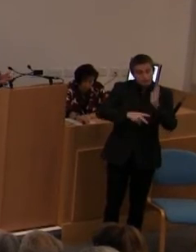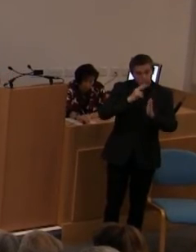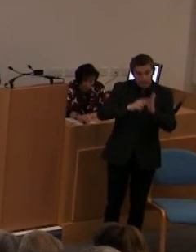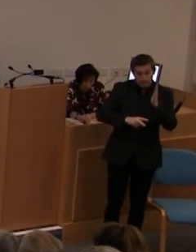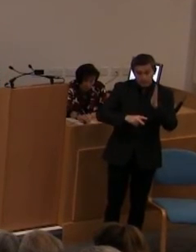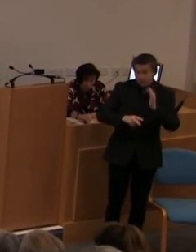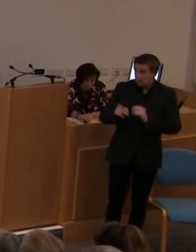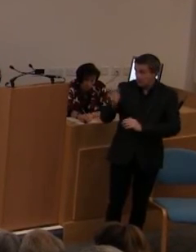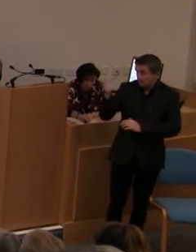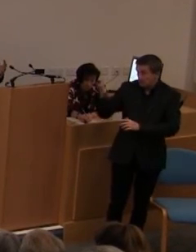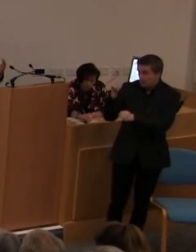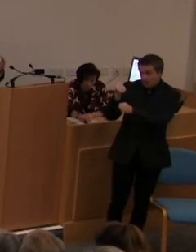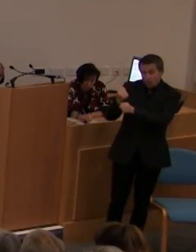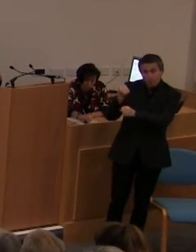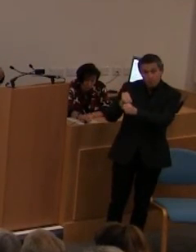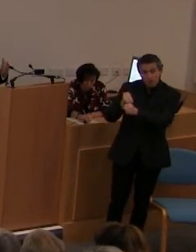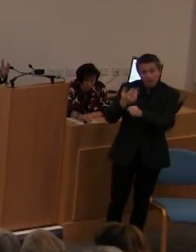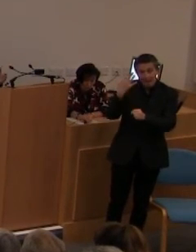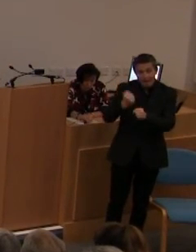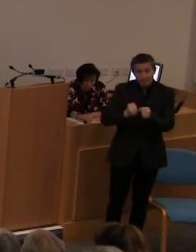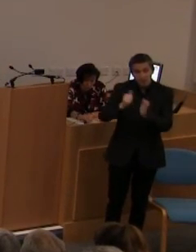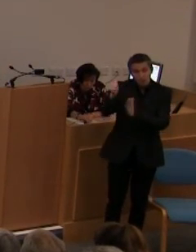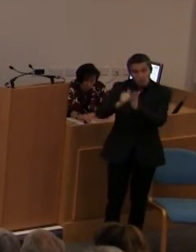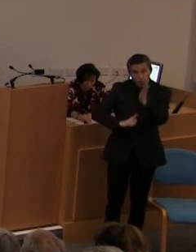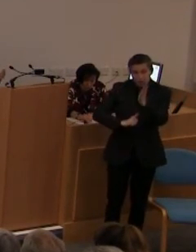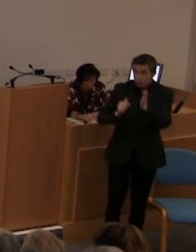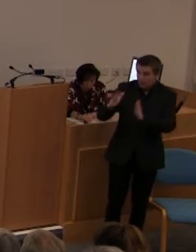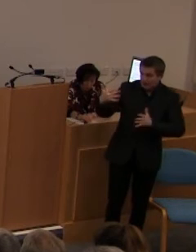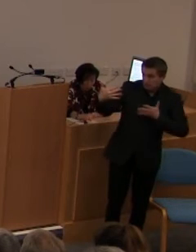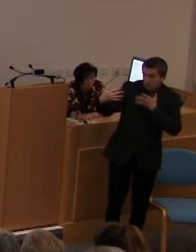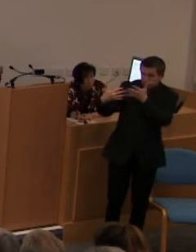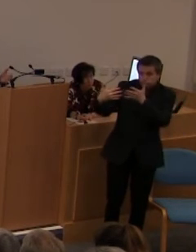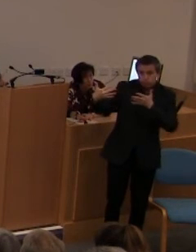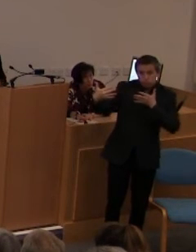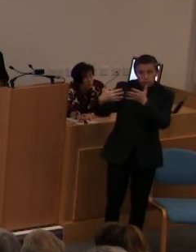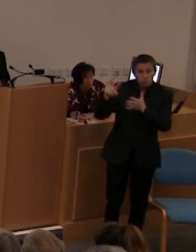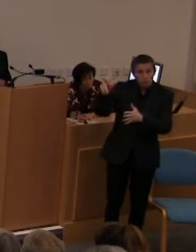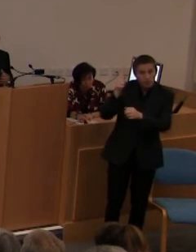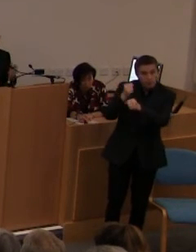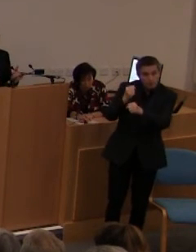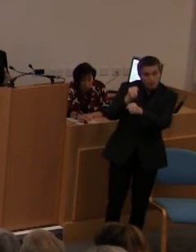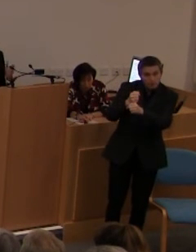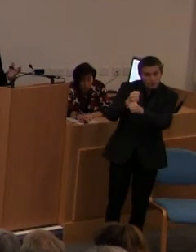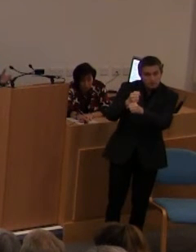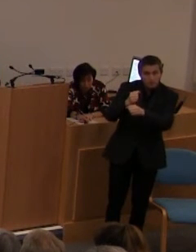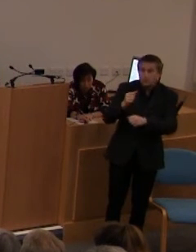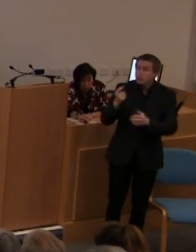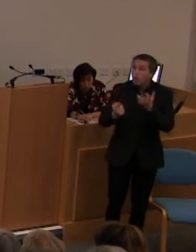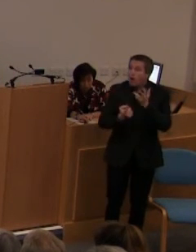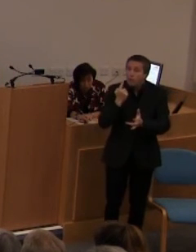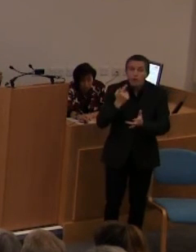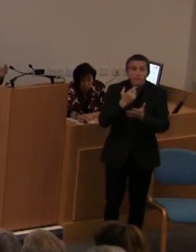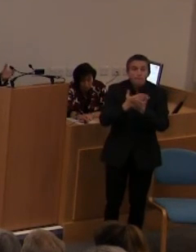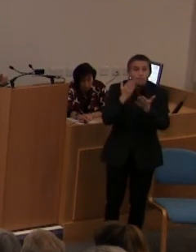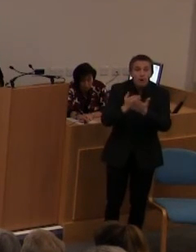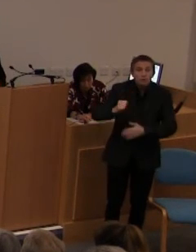of national programmes. We're very much linked into that, learning from good things that are developed in other parts of